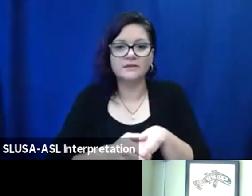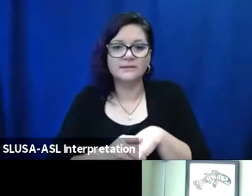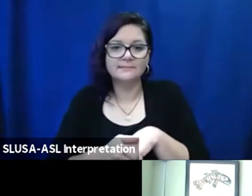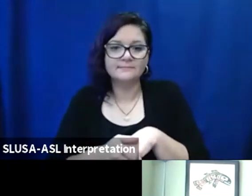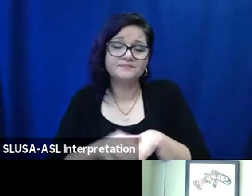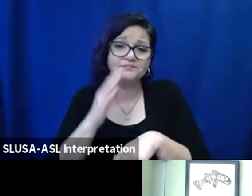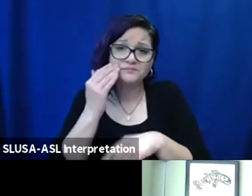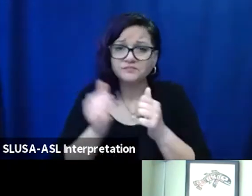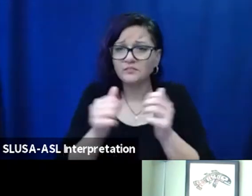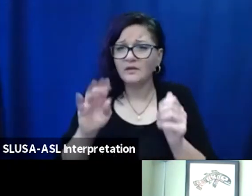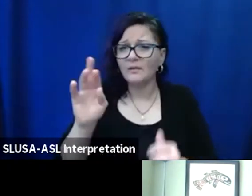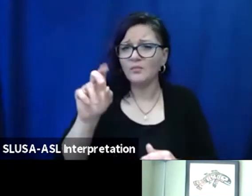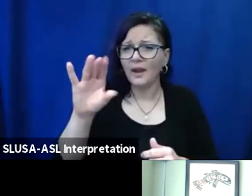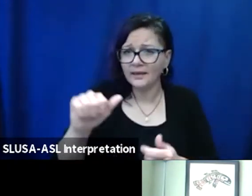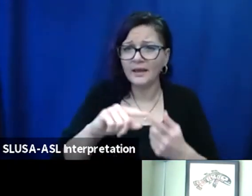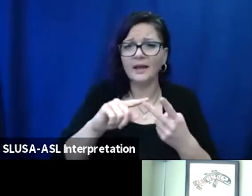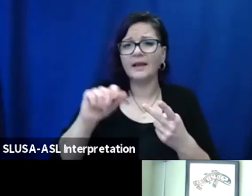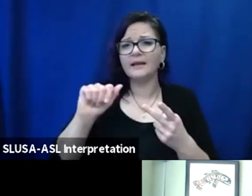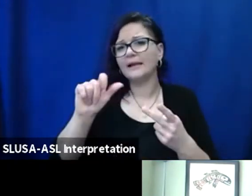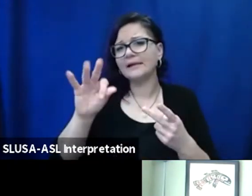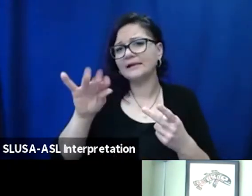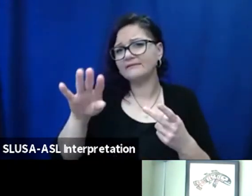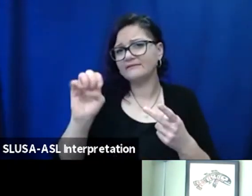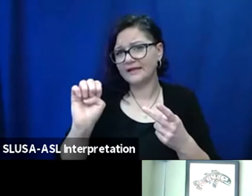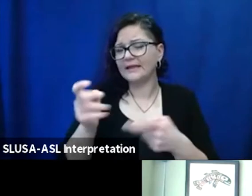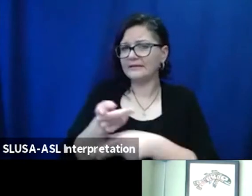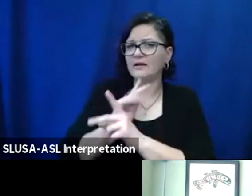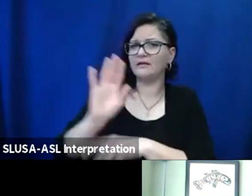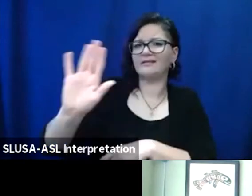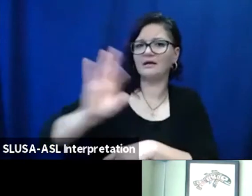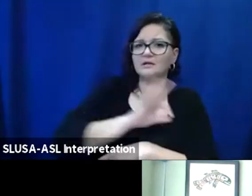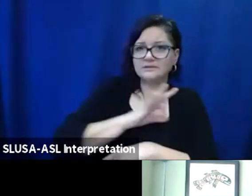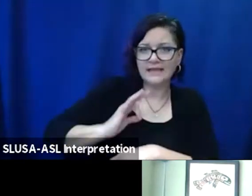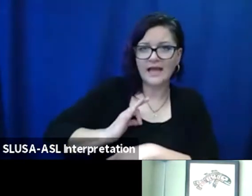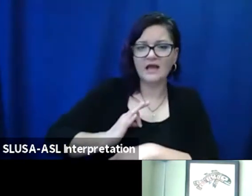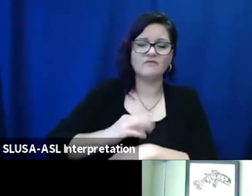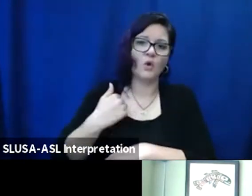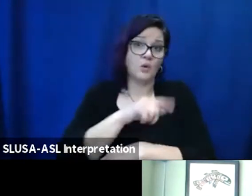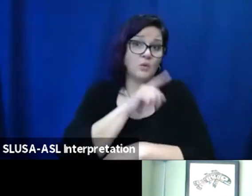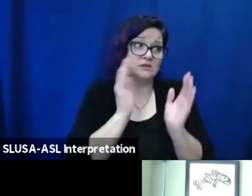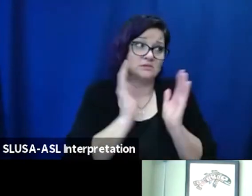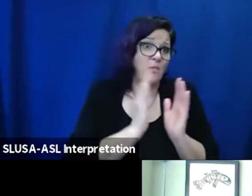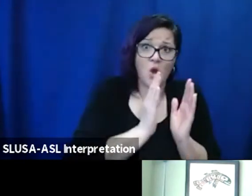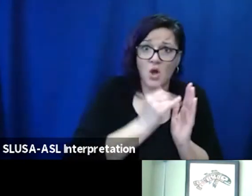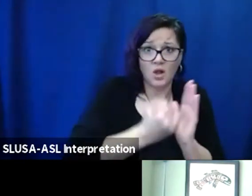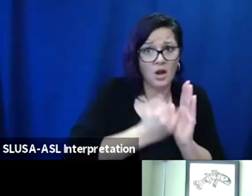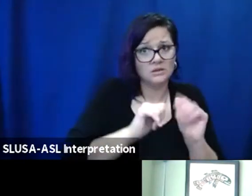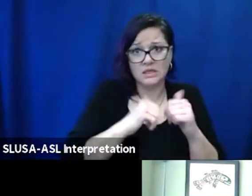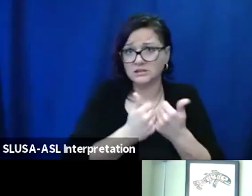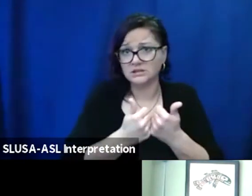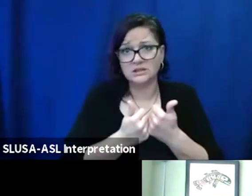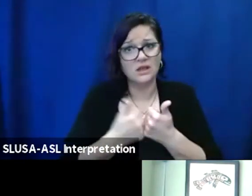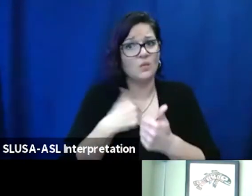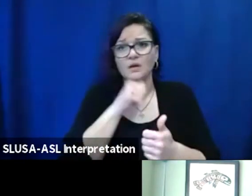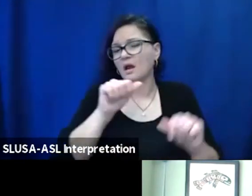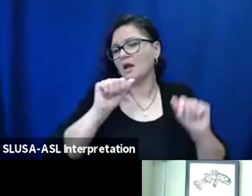Without Brenda and without Alfie lending us her staff, we're just a small arts agency, and we aren't